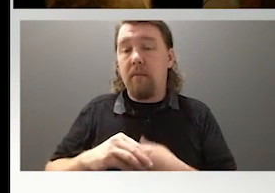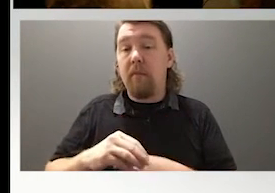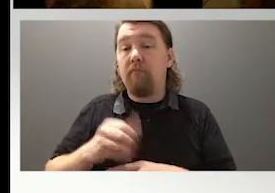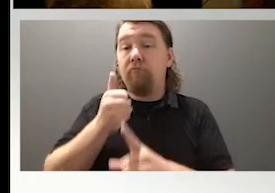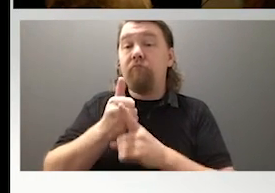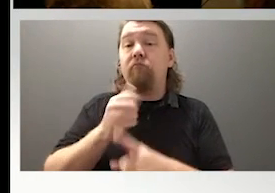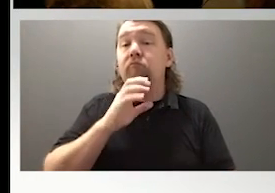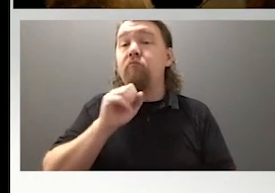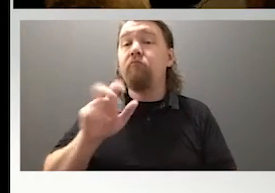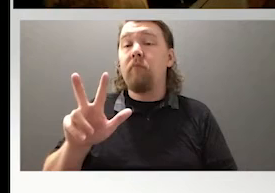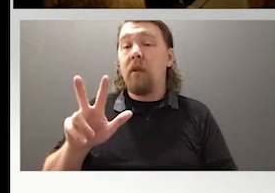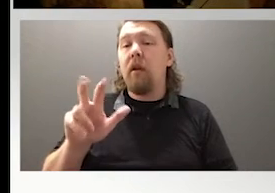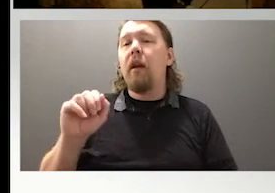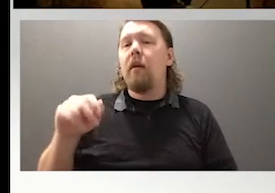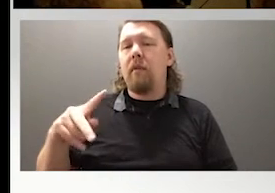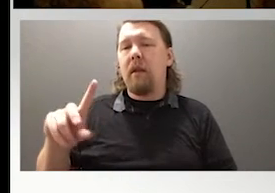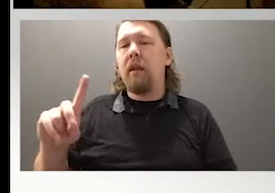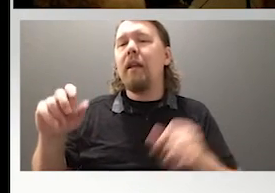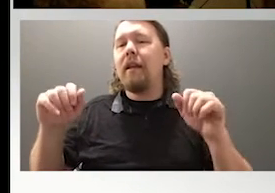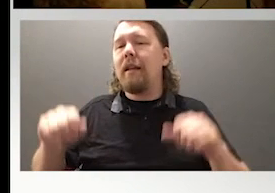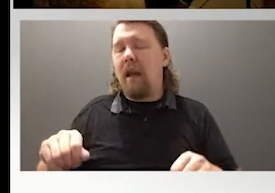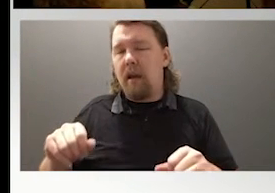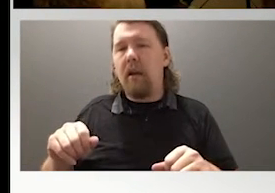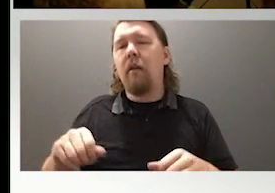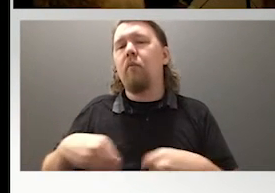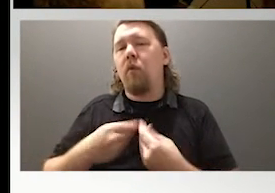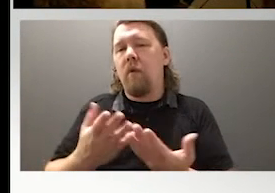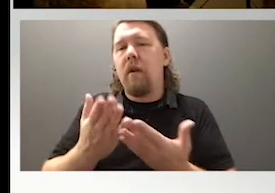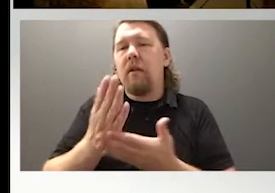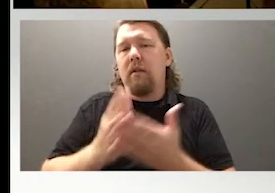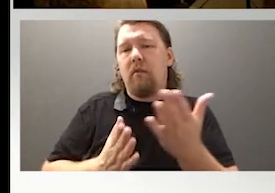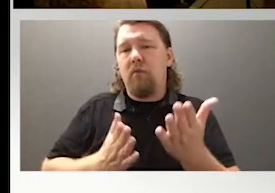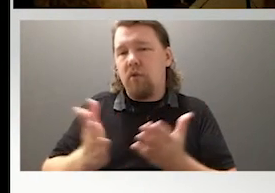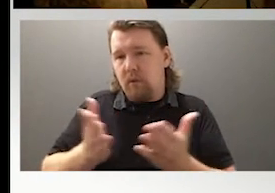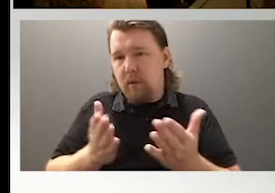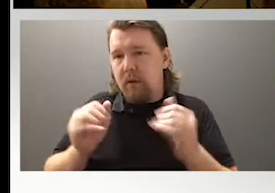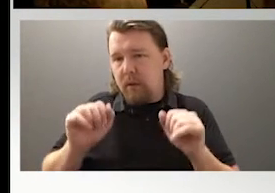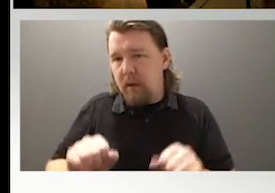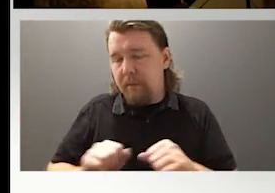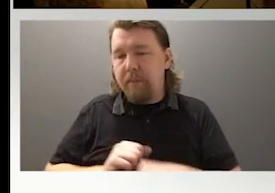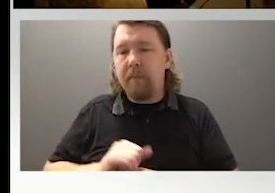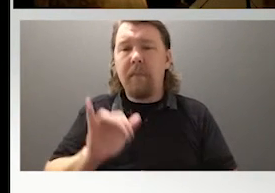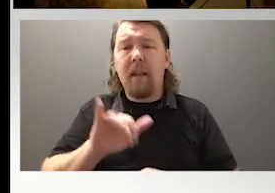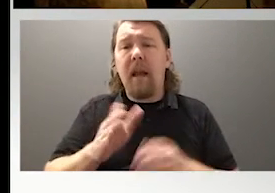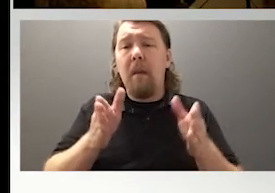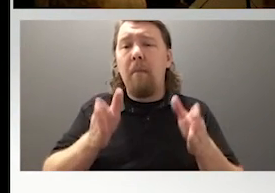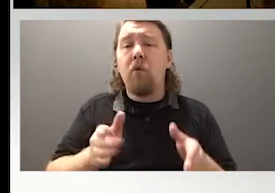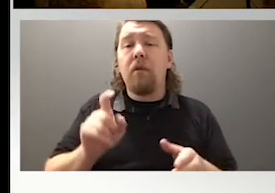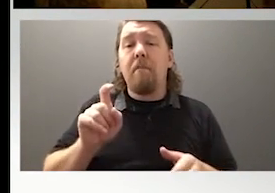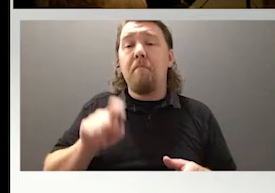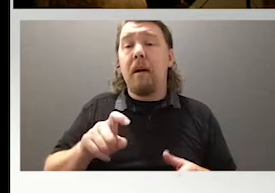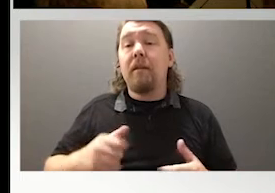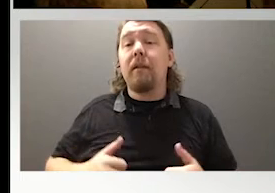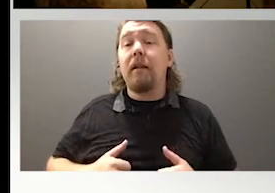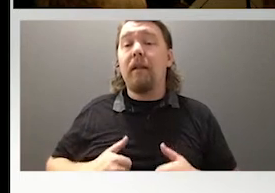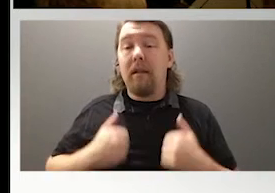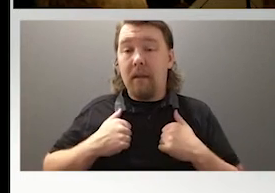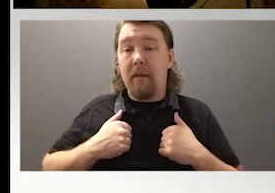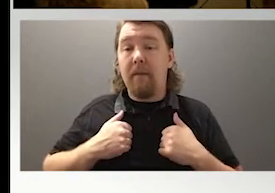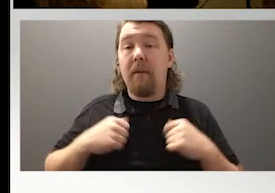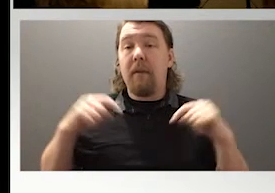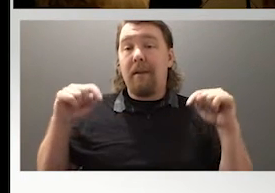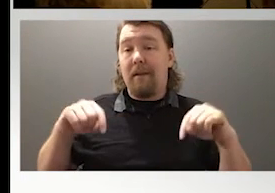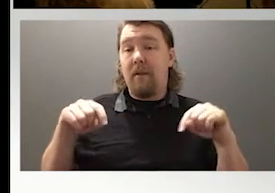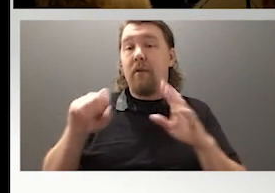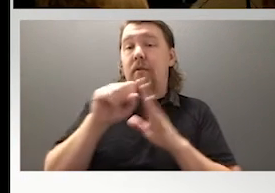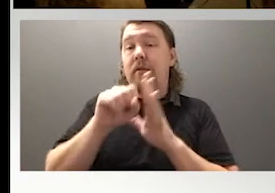when APD can or may begin providing some services. The person must be a resident of and domiciled